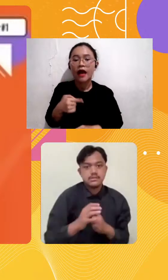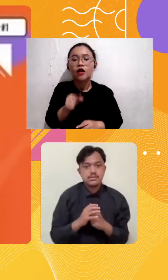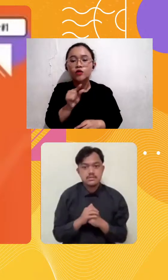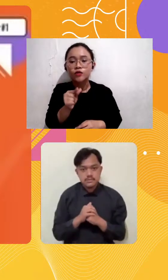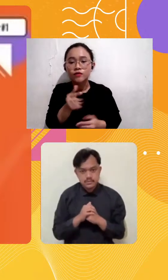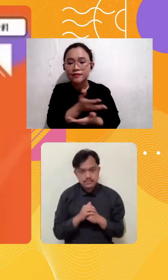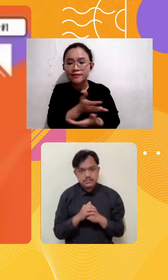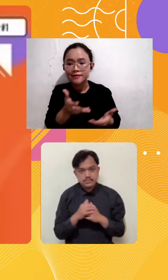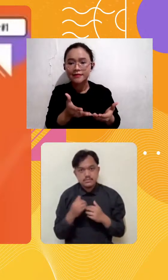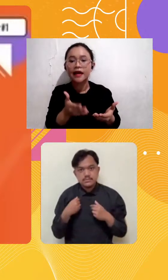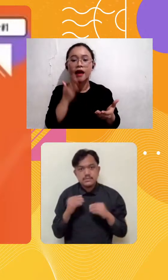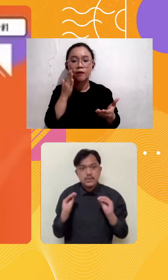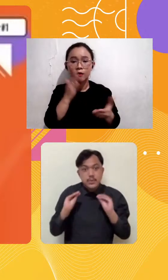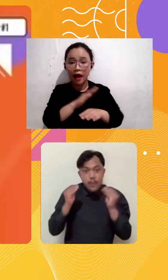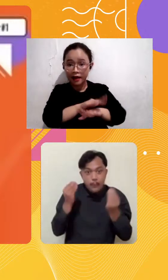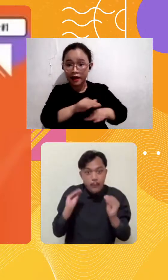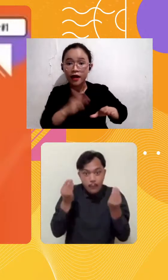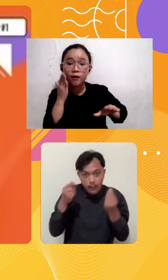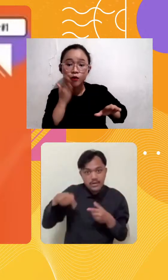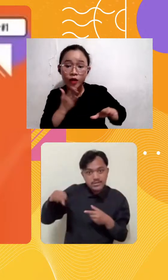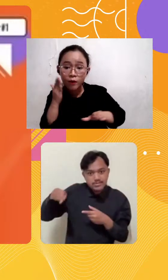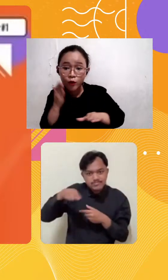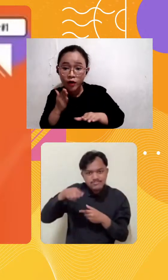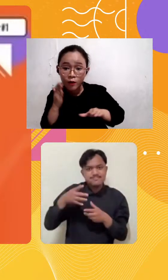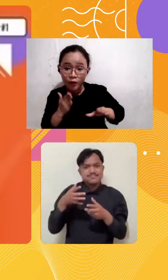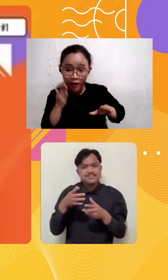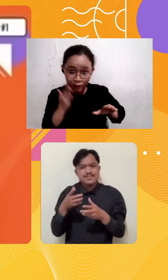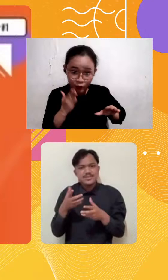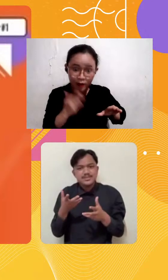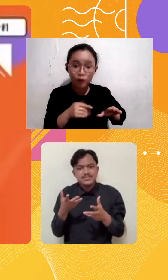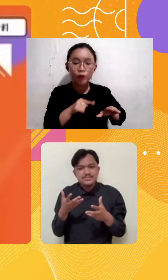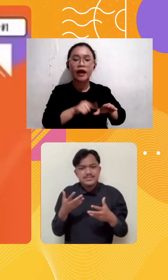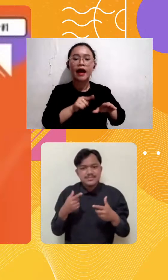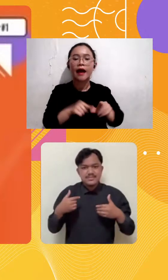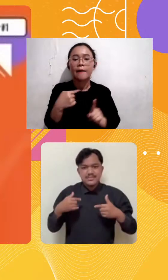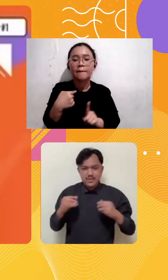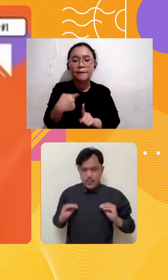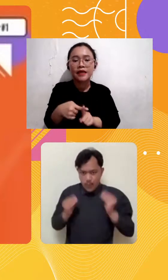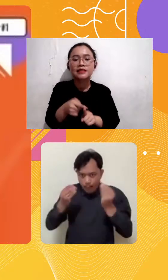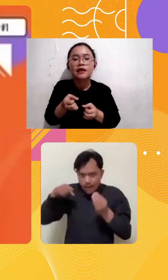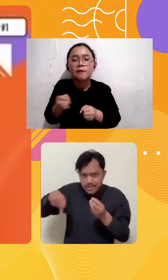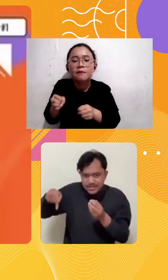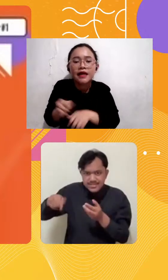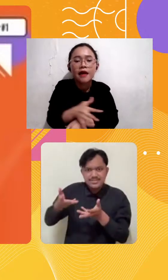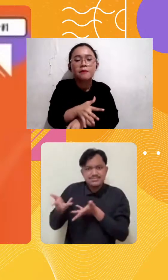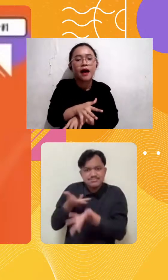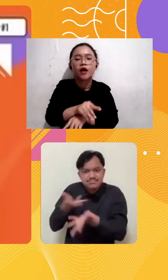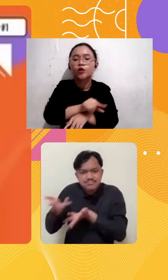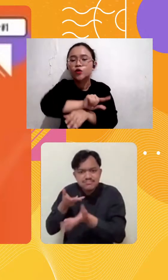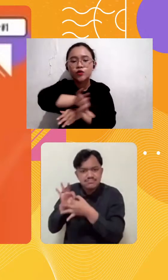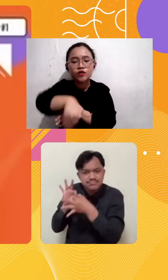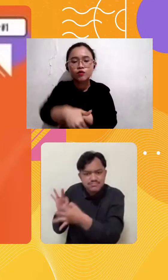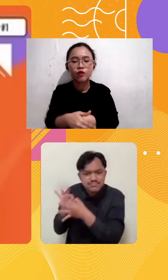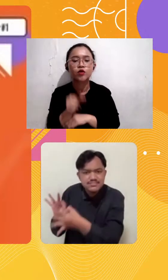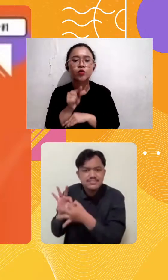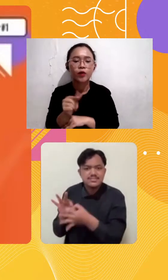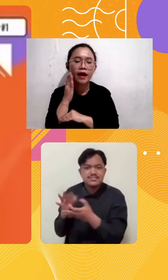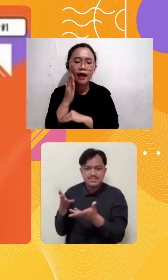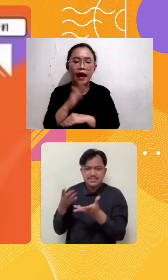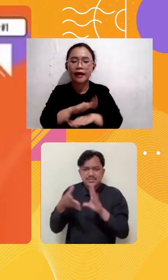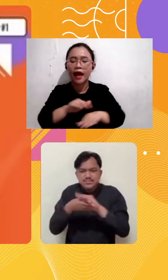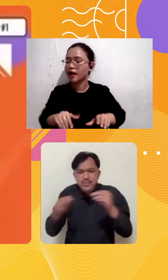issue to have a pleasure approach, if I may say, like you taught us.